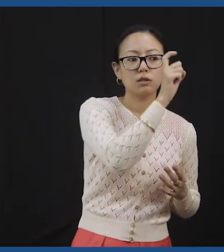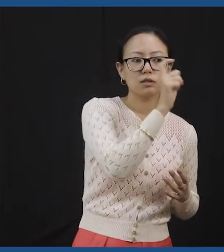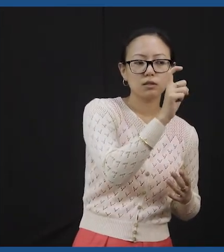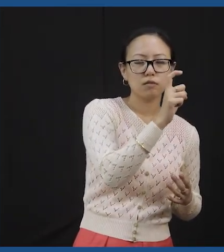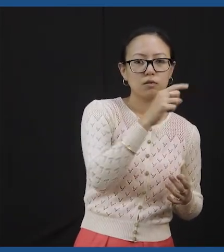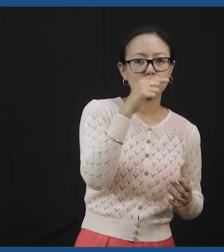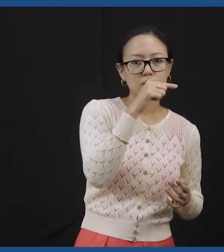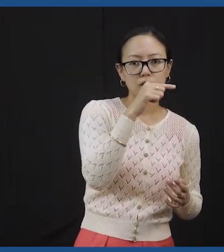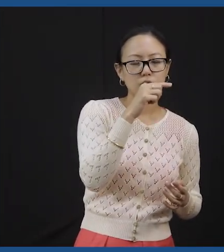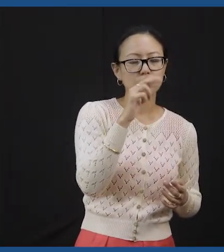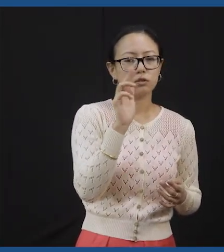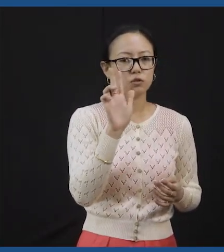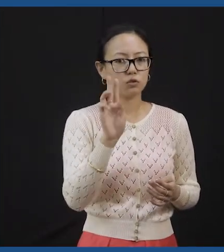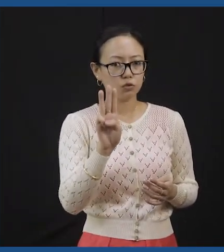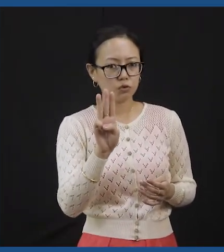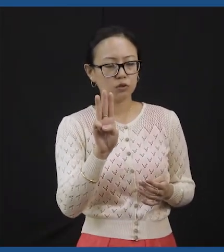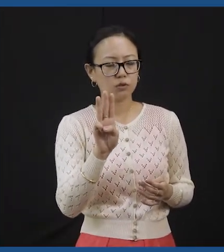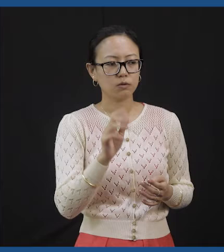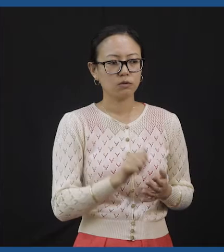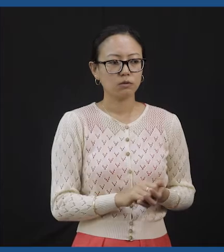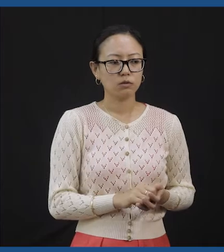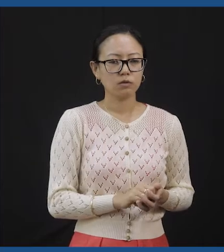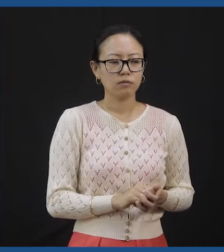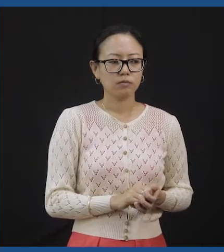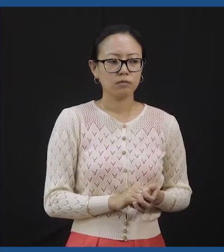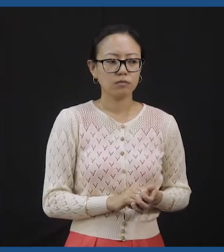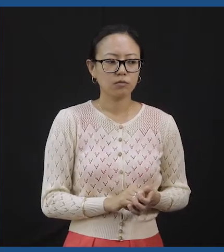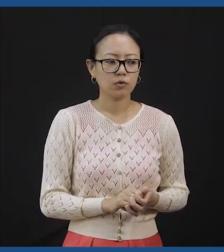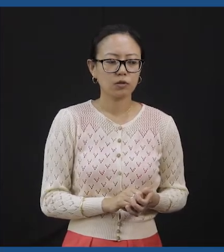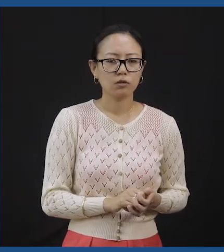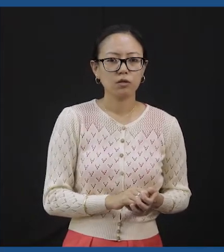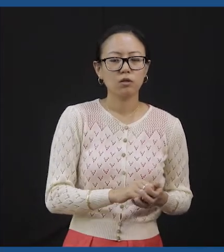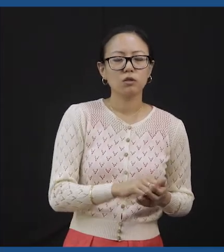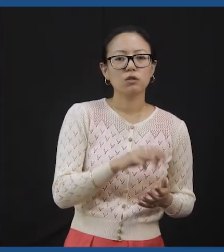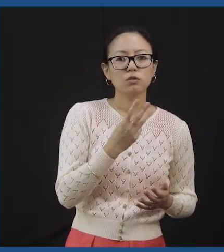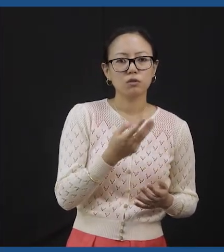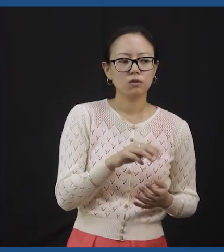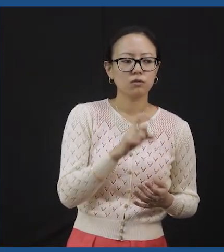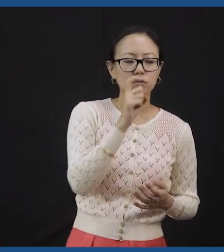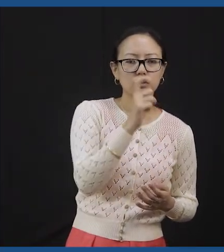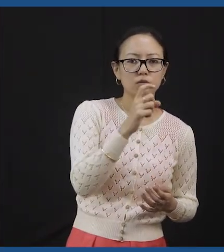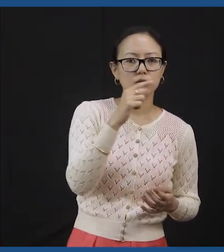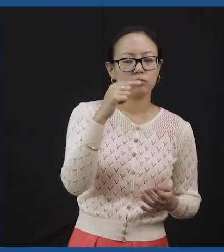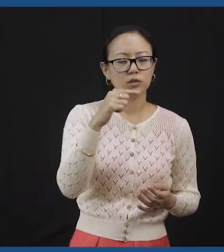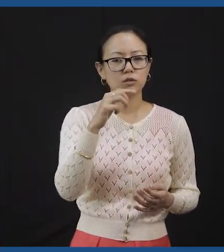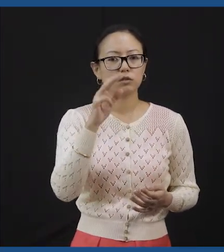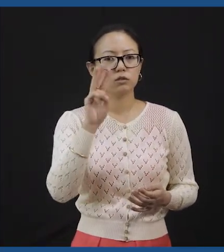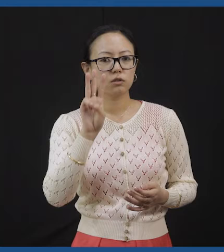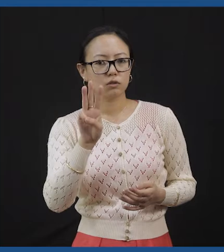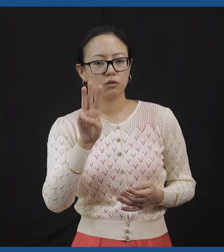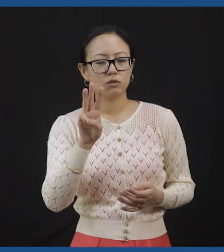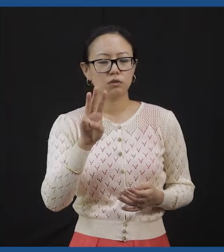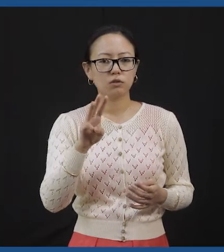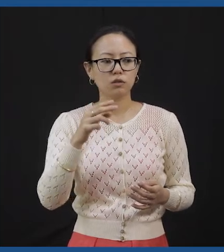7 minus 3. So 7 minus 3, you have 4. So the number at the bottom here, the column at the bottom